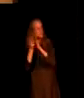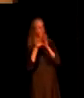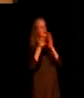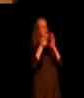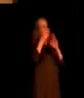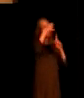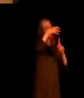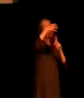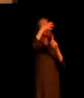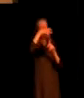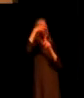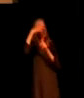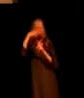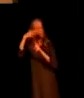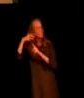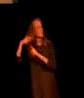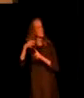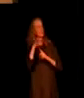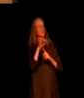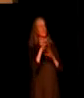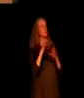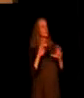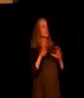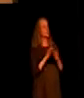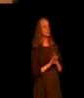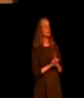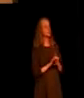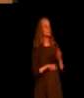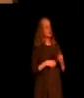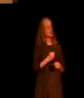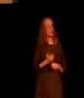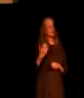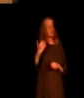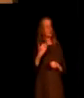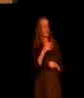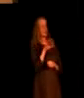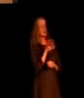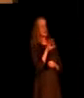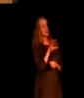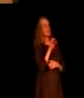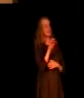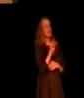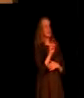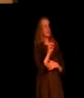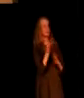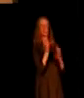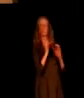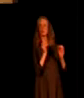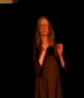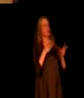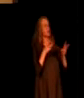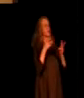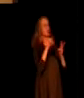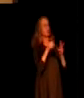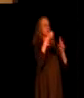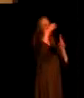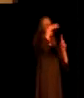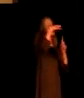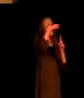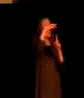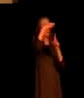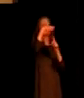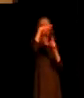Back in 1990, as we planned the mission, there's no way that we could steer satellites that